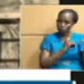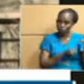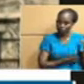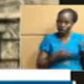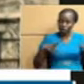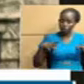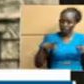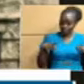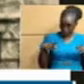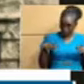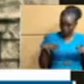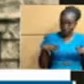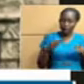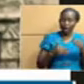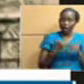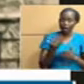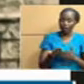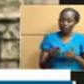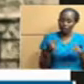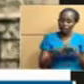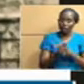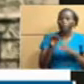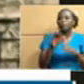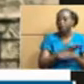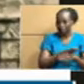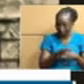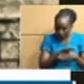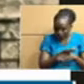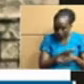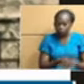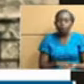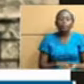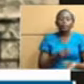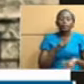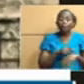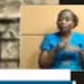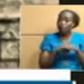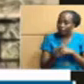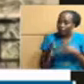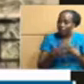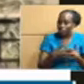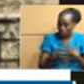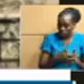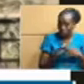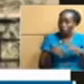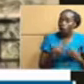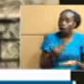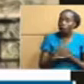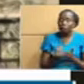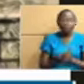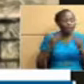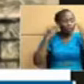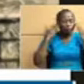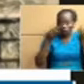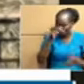retire and get into the business world. They enter an industry or a sector that they hardly know much